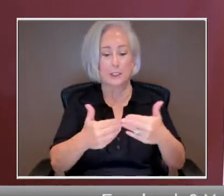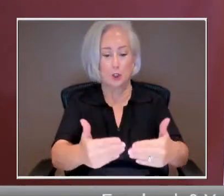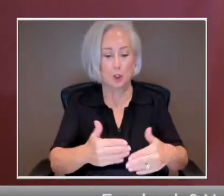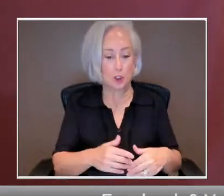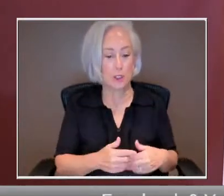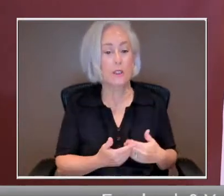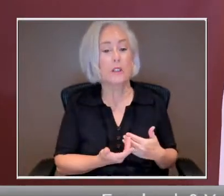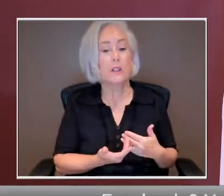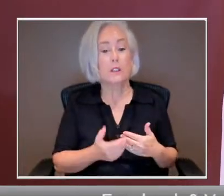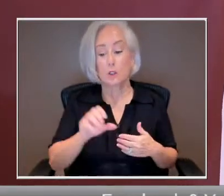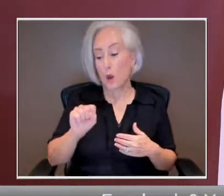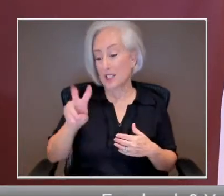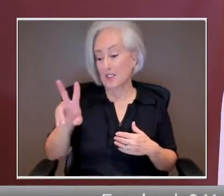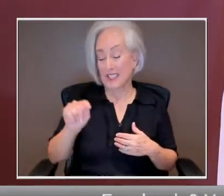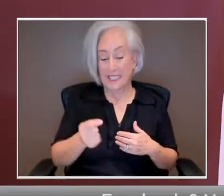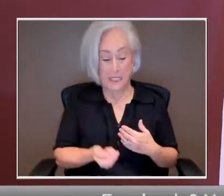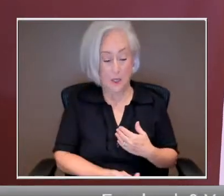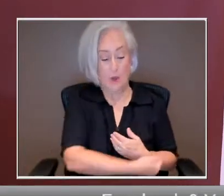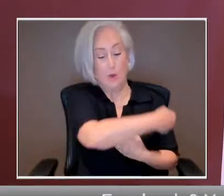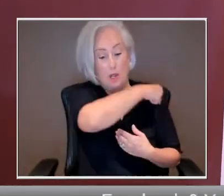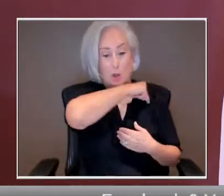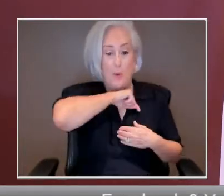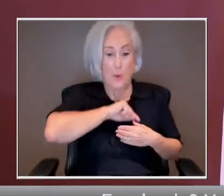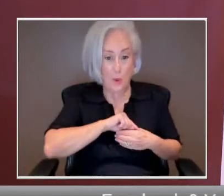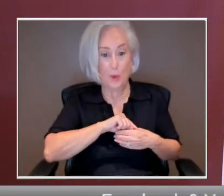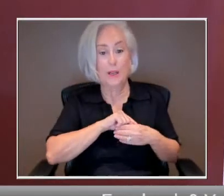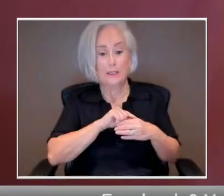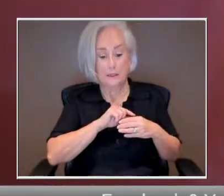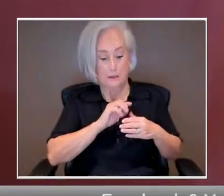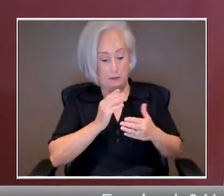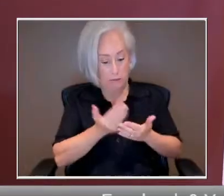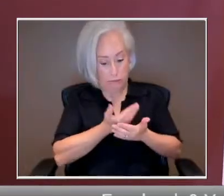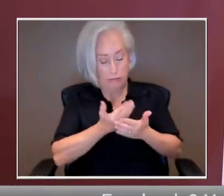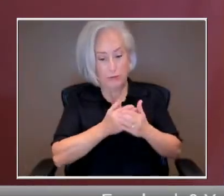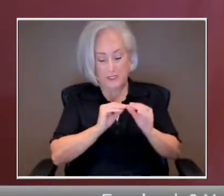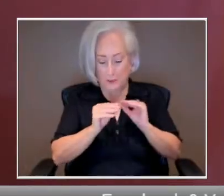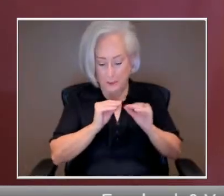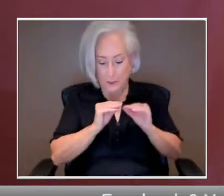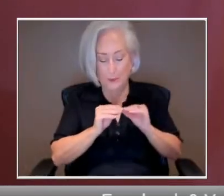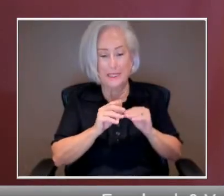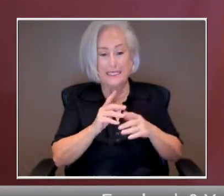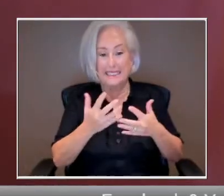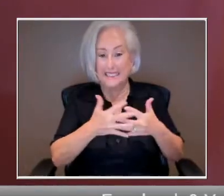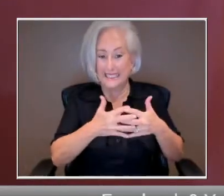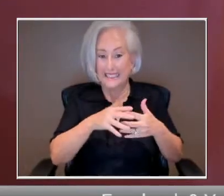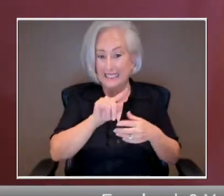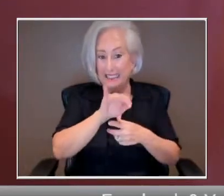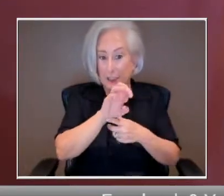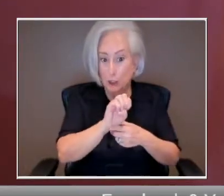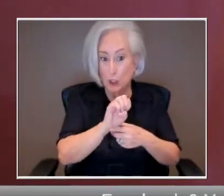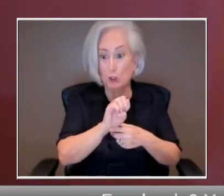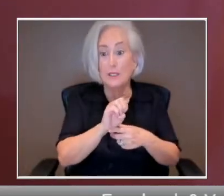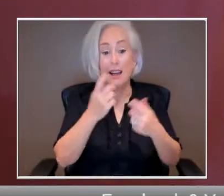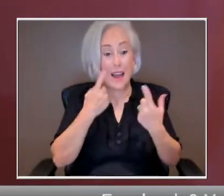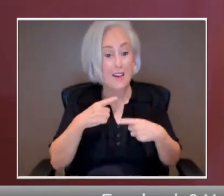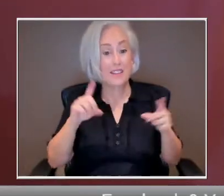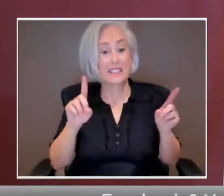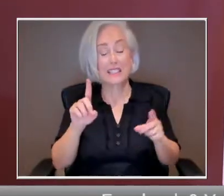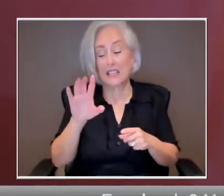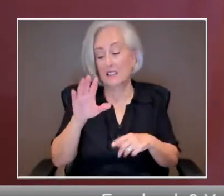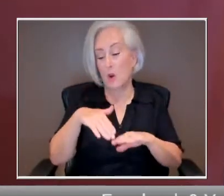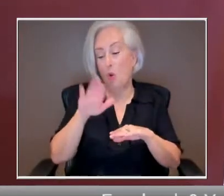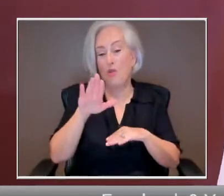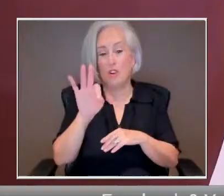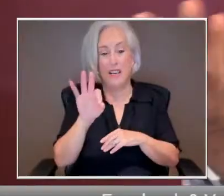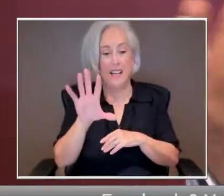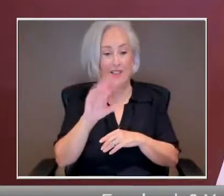SVT ablation, the efficacy rate for taking care of this rhythm is more than 95%, at least for the two most common ones. Okay.